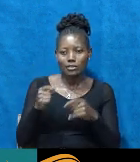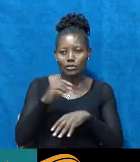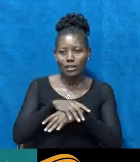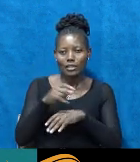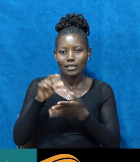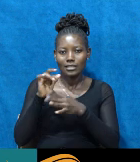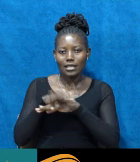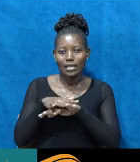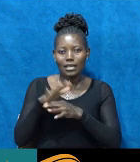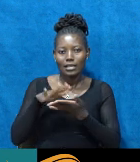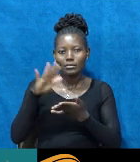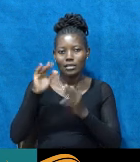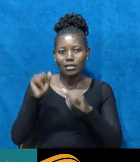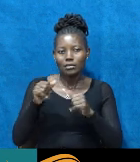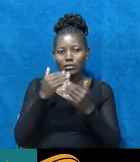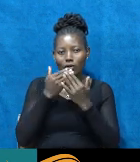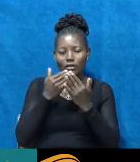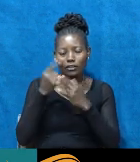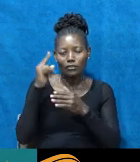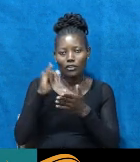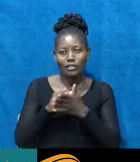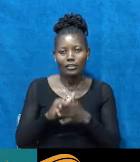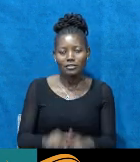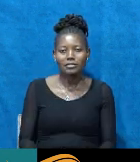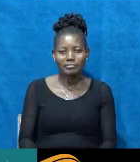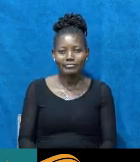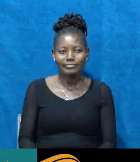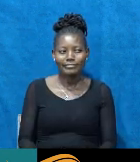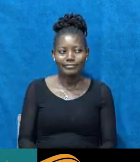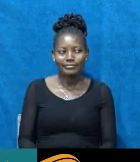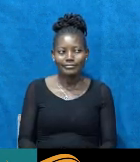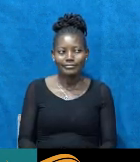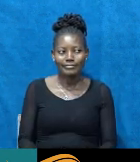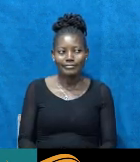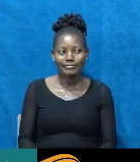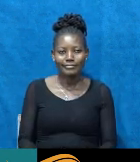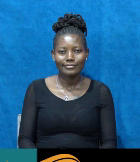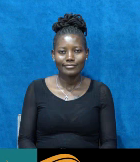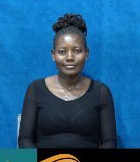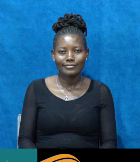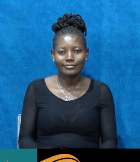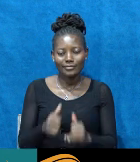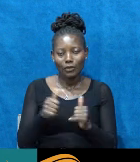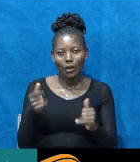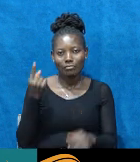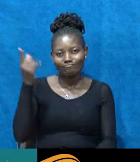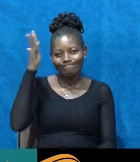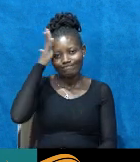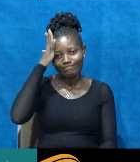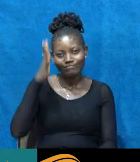as much as possible. So thank you for that particular issue. This is well noted.